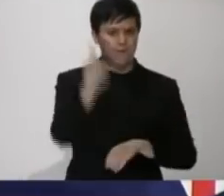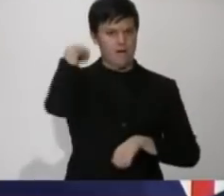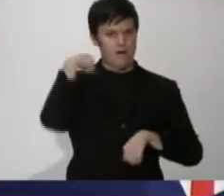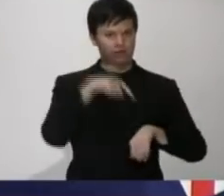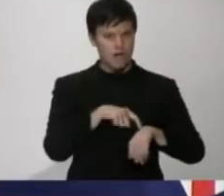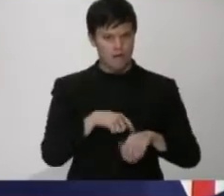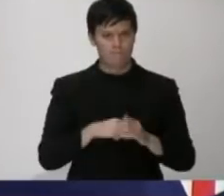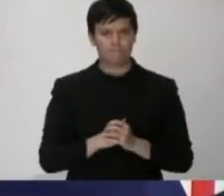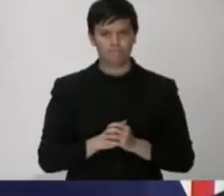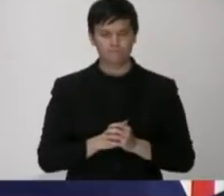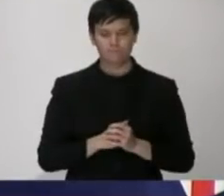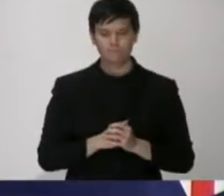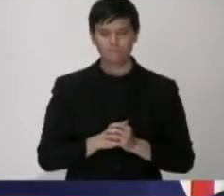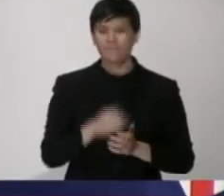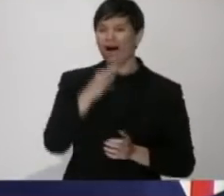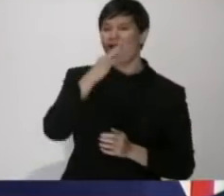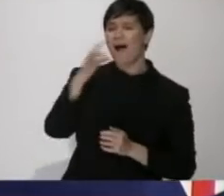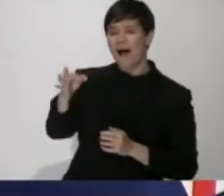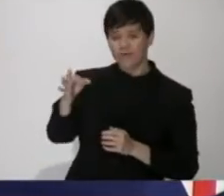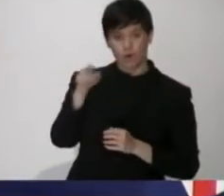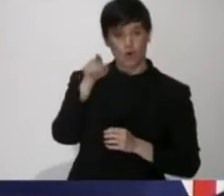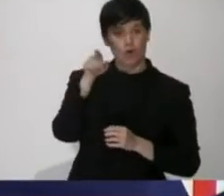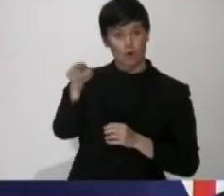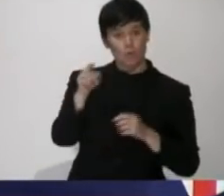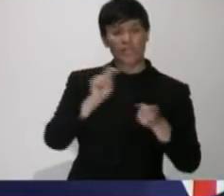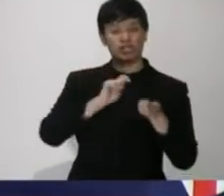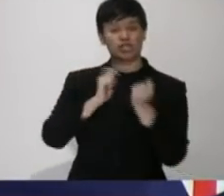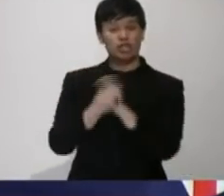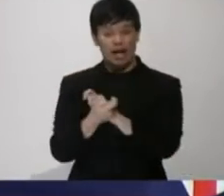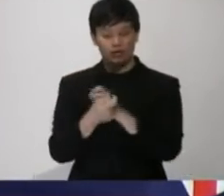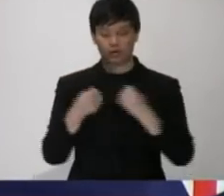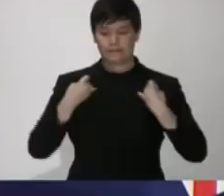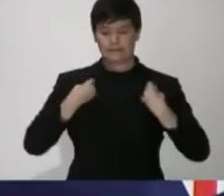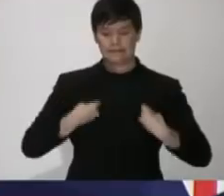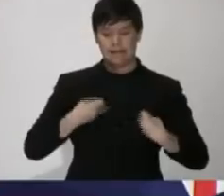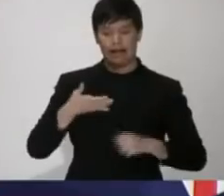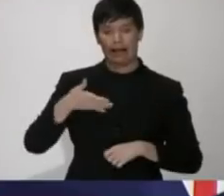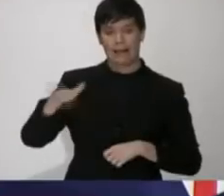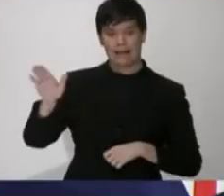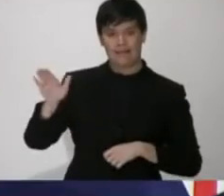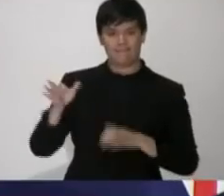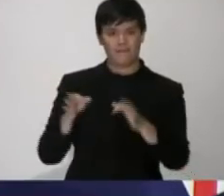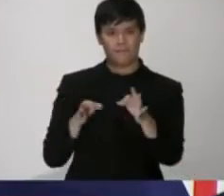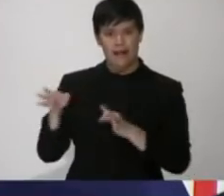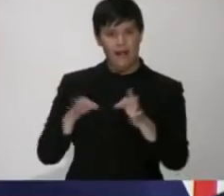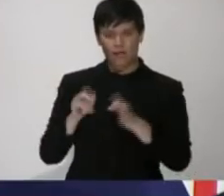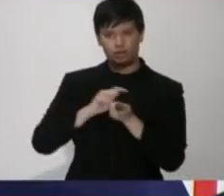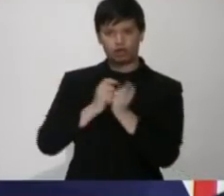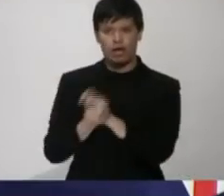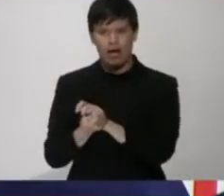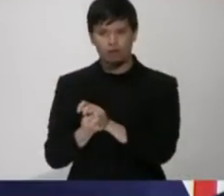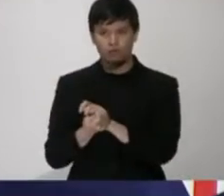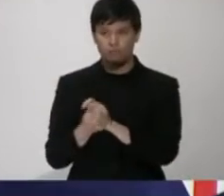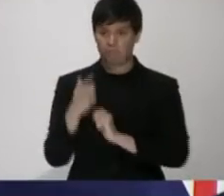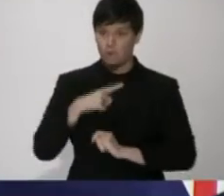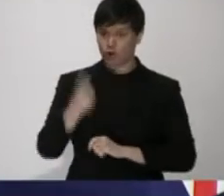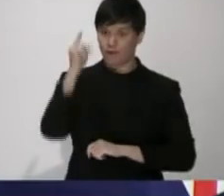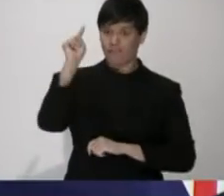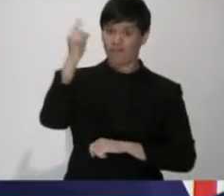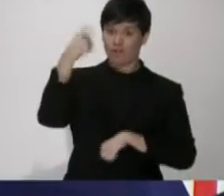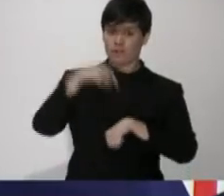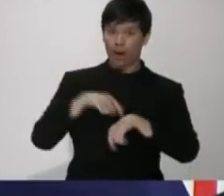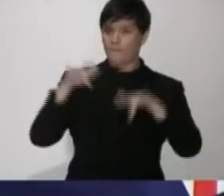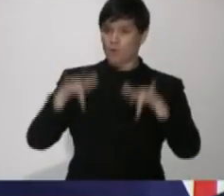in the initial sick leave scheme? It was a design for the times in that period of time, and I mean it was right